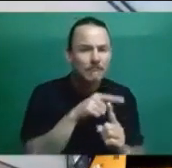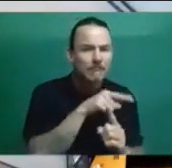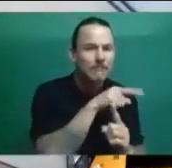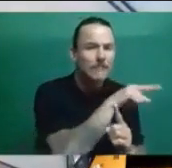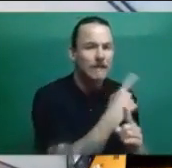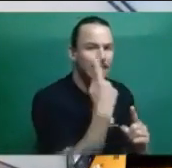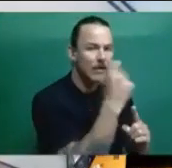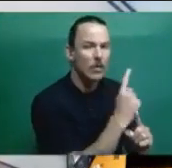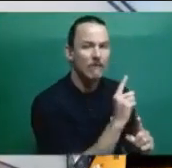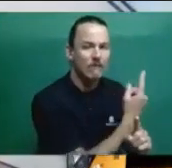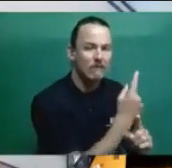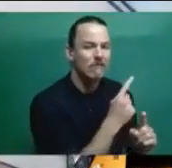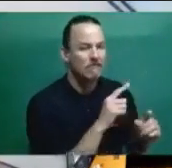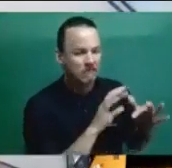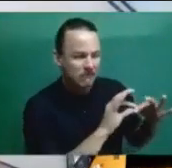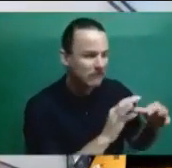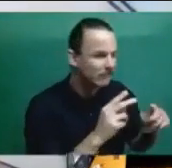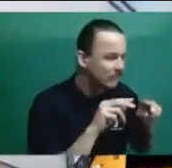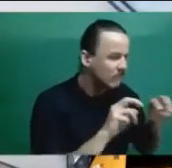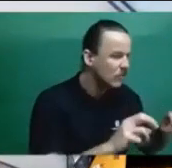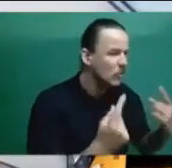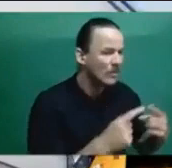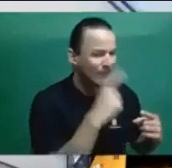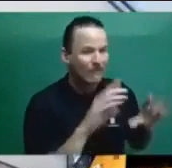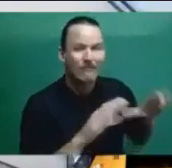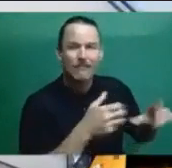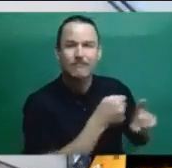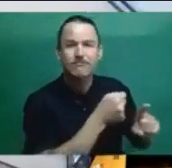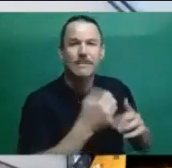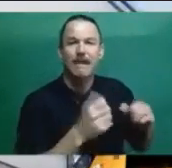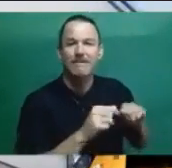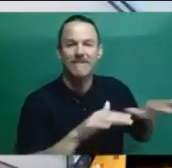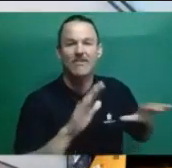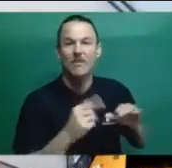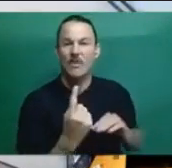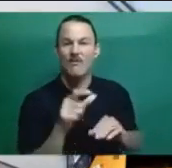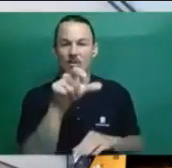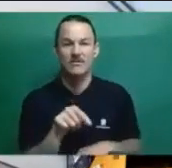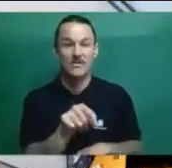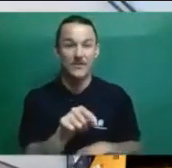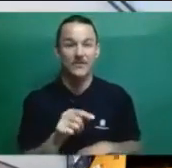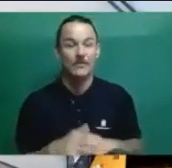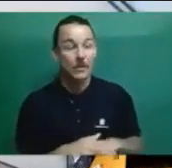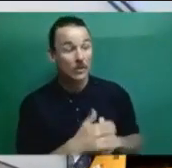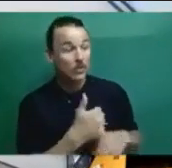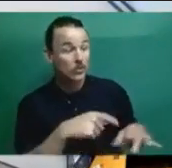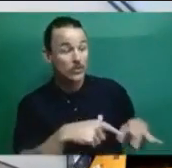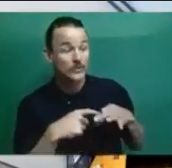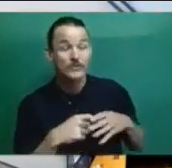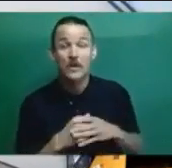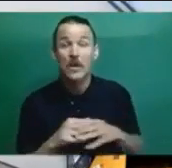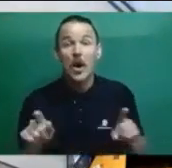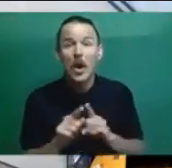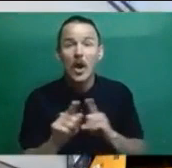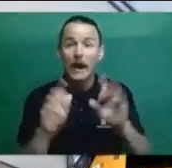partnership between our emergency services, our public service and the Australian Defence Force, that just like we did in bushfires, we'd be able to do that together.